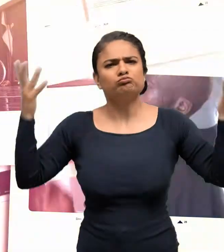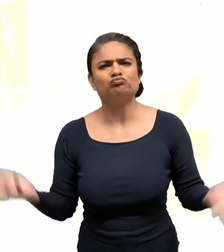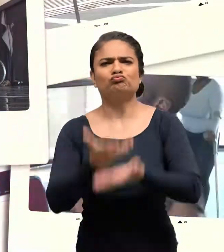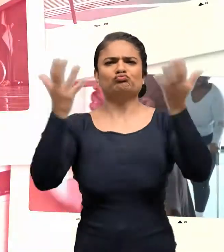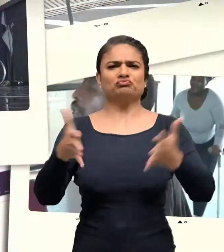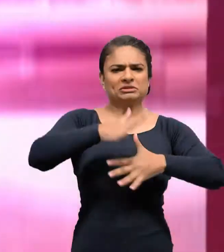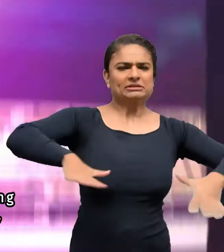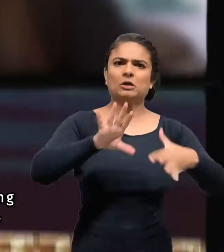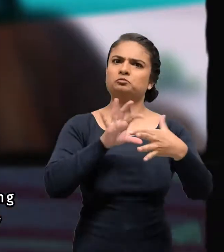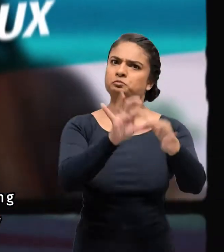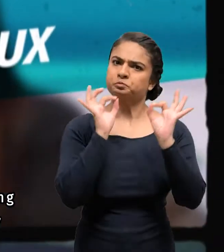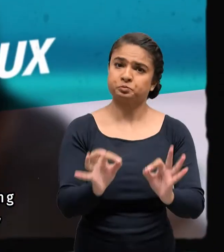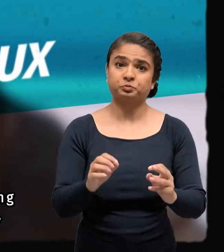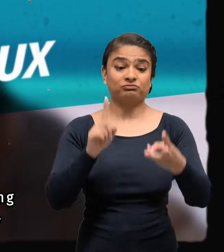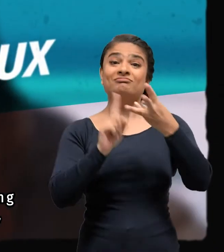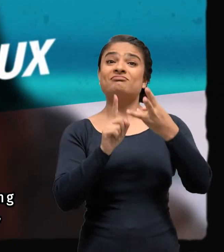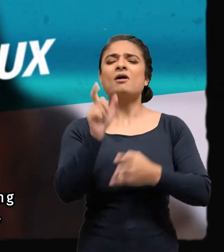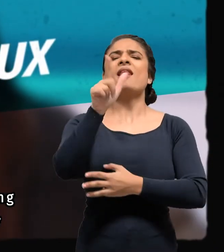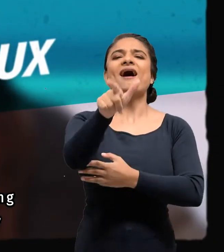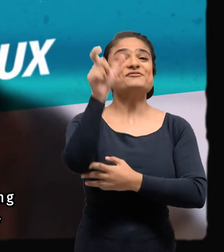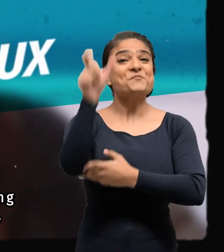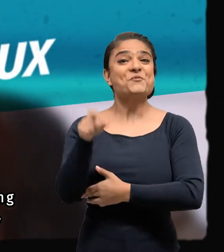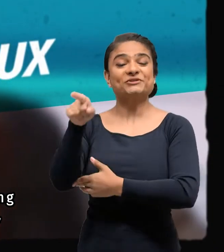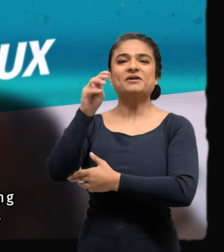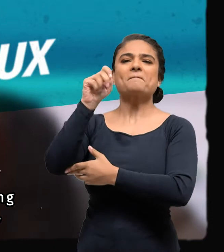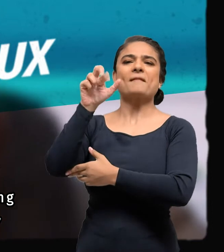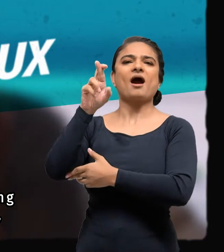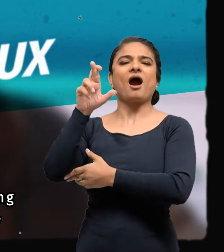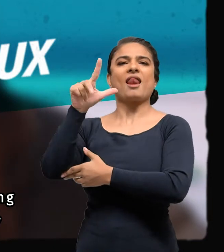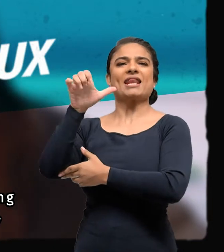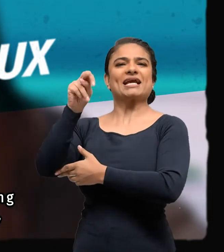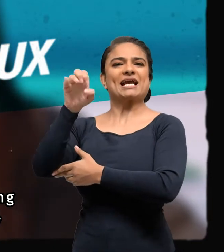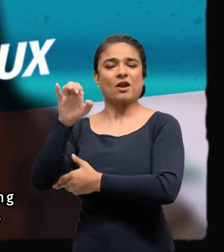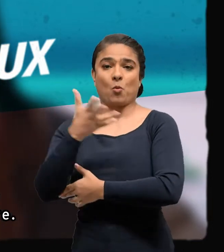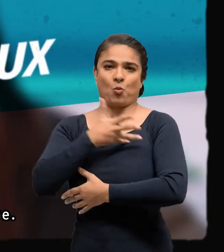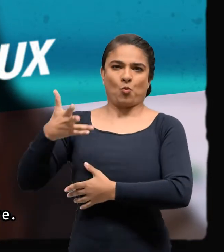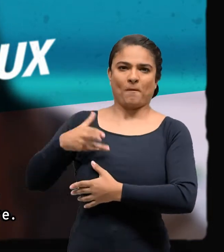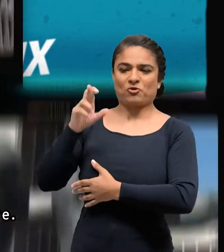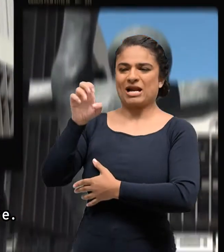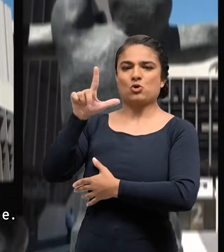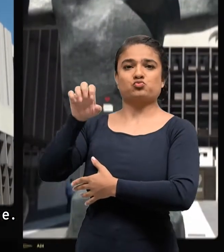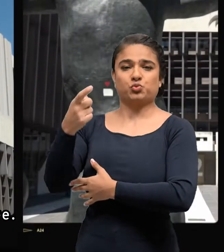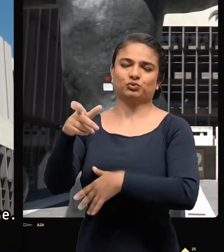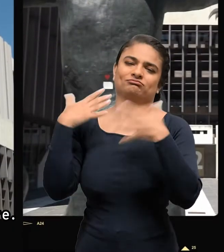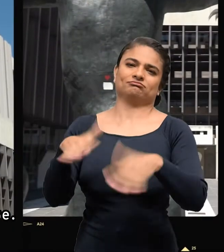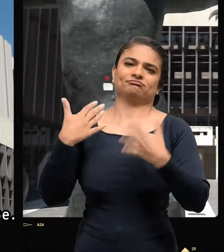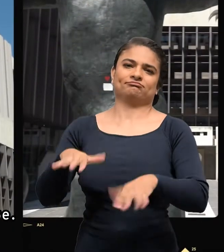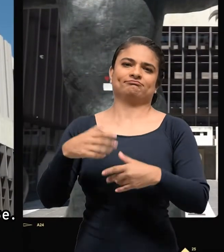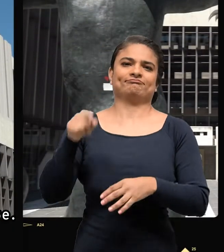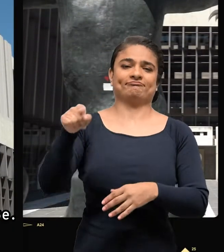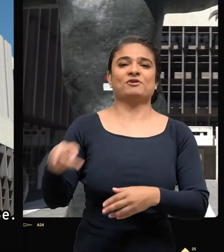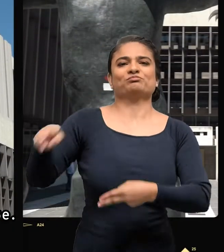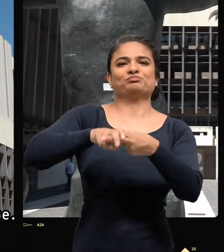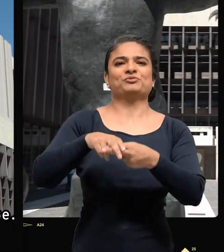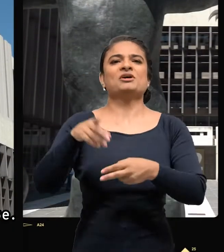art. Later in today's show, I'll be chatting to the beautiful Dr. Marlene Roux, who will assist us tapping from her